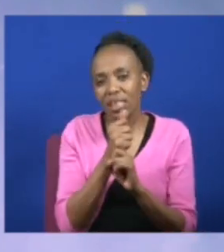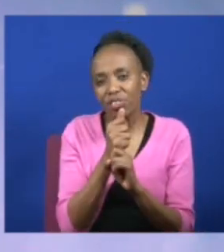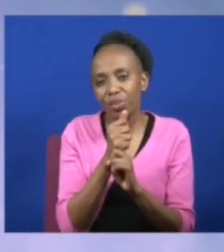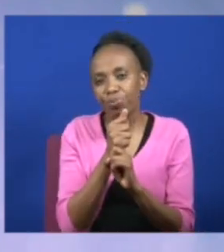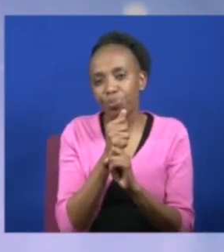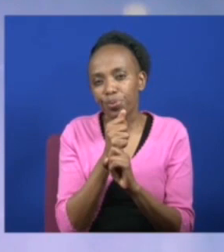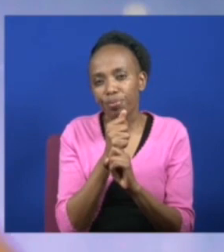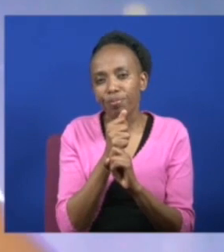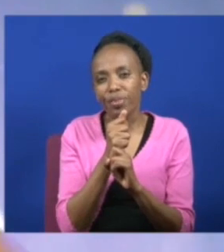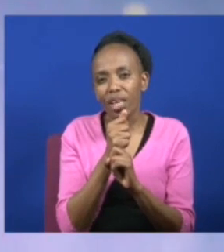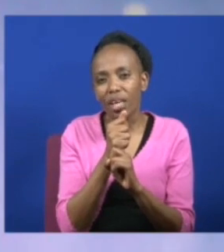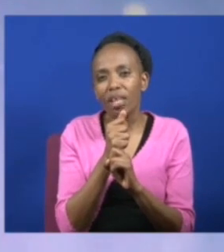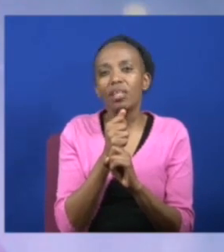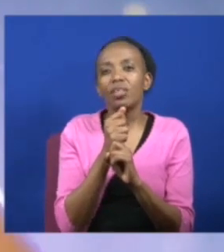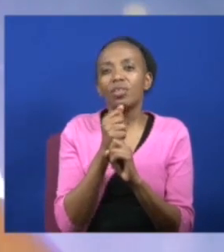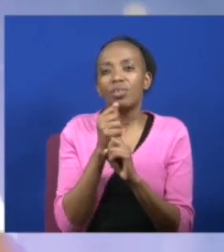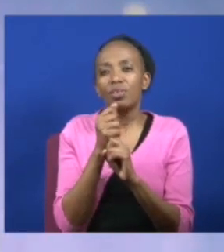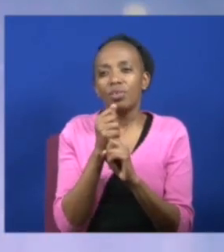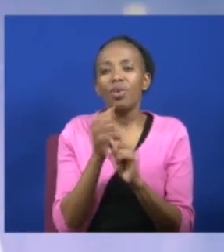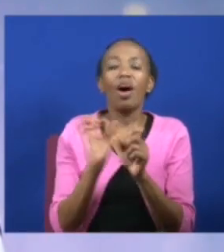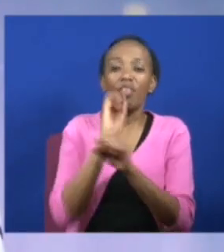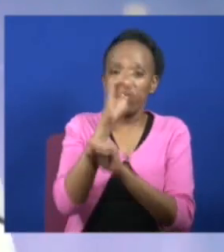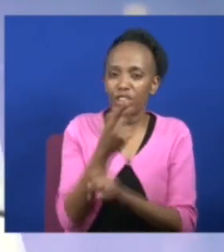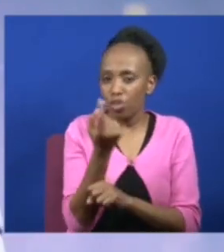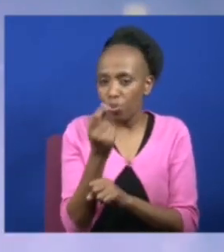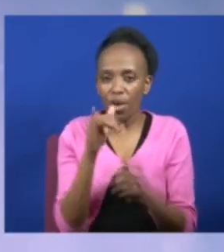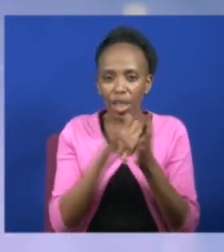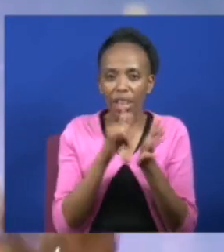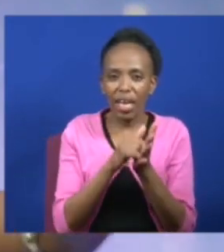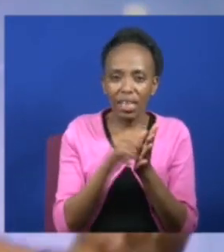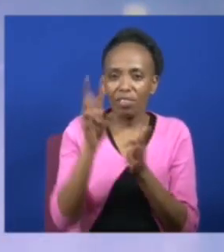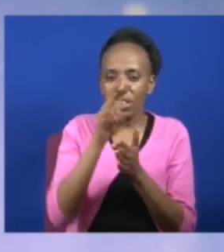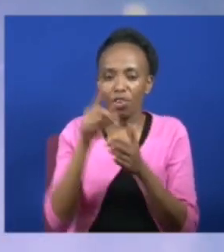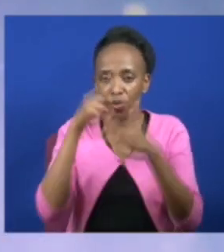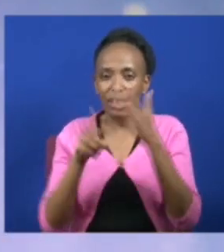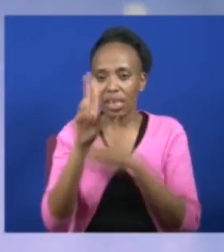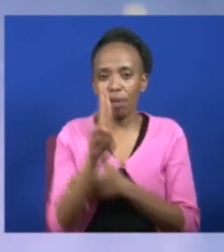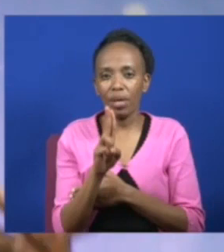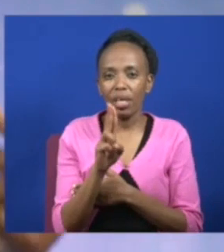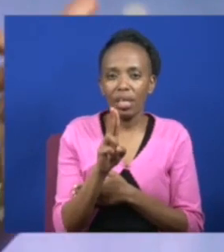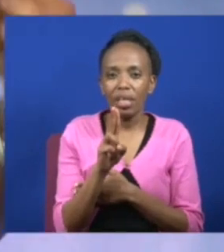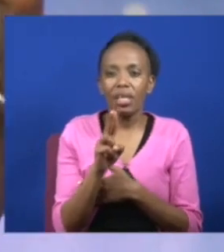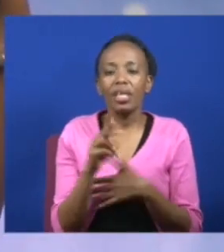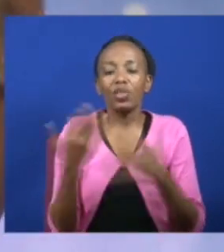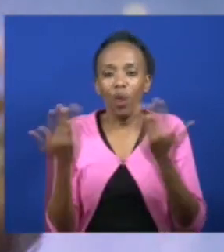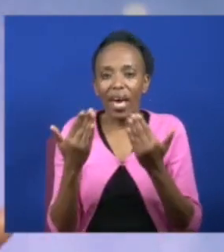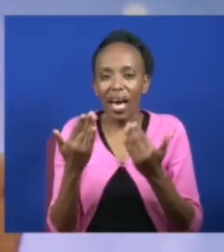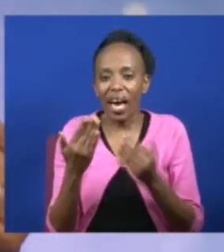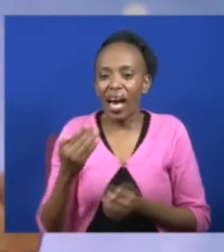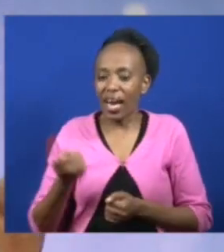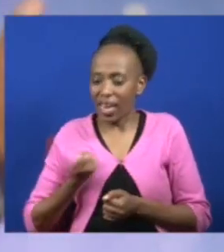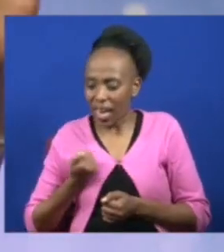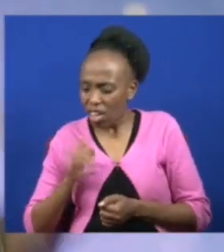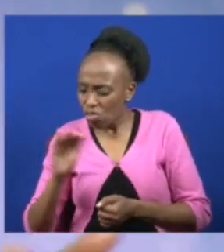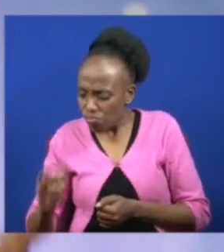fulfilling clips of little videos that has been sent on WhatsApp is one where a young